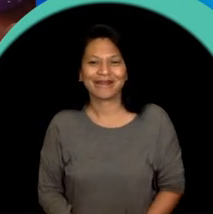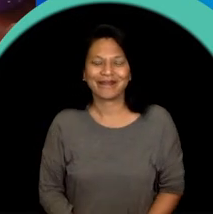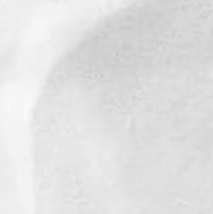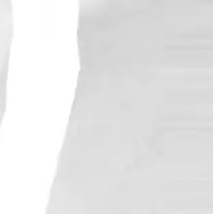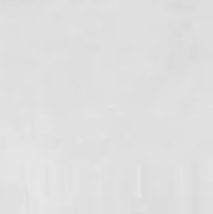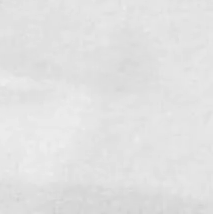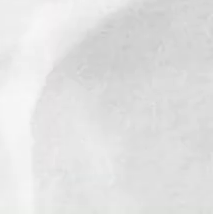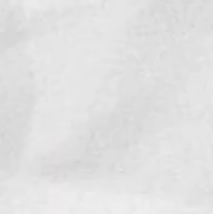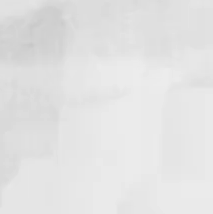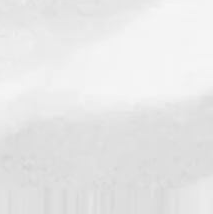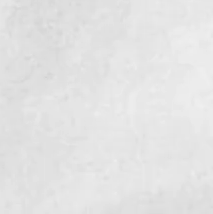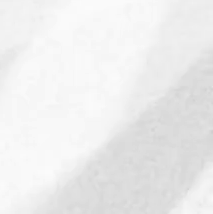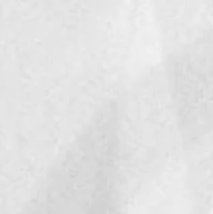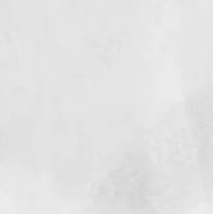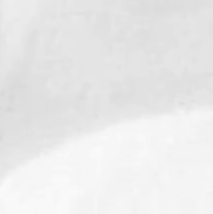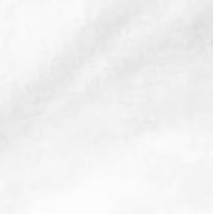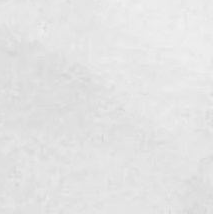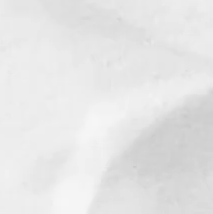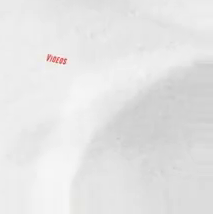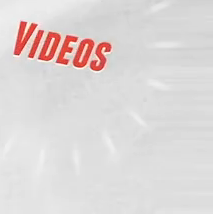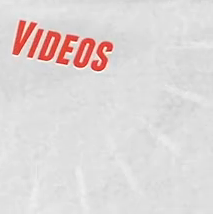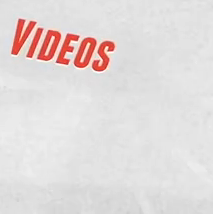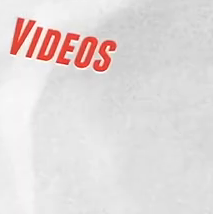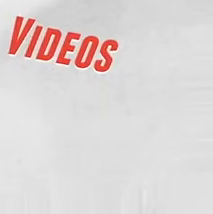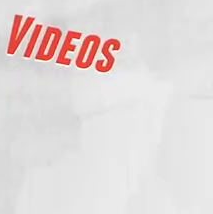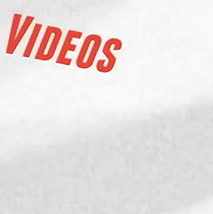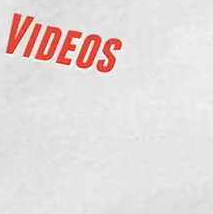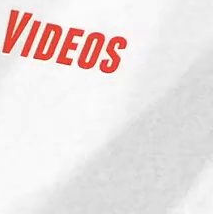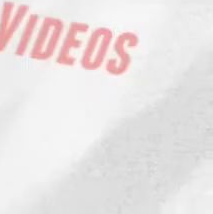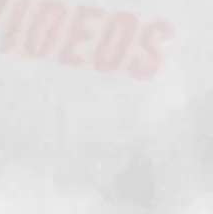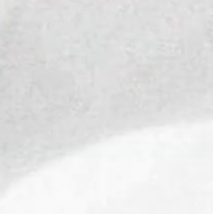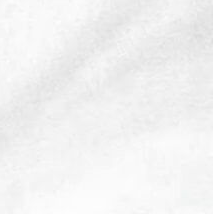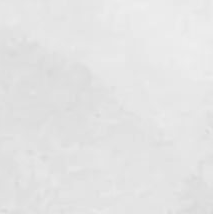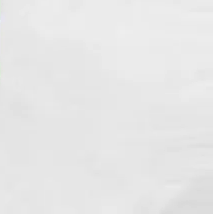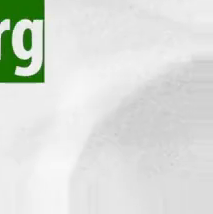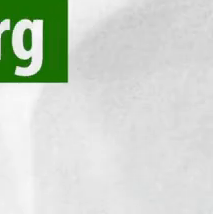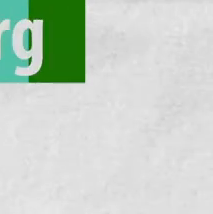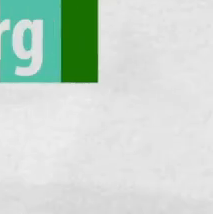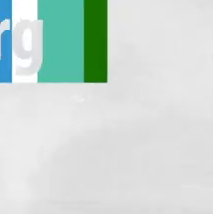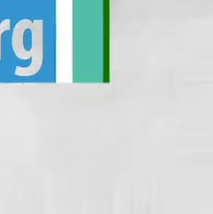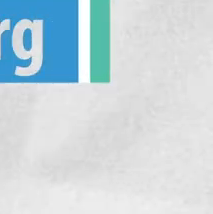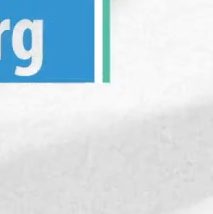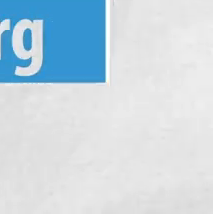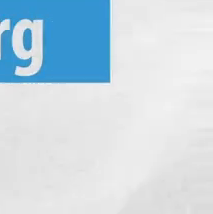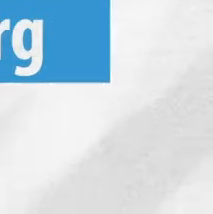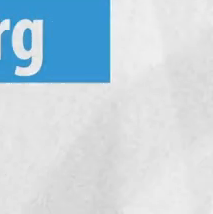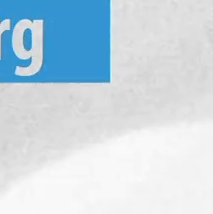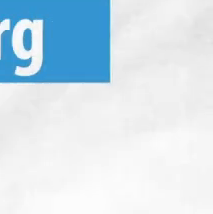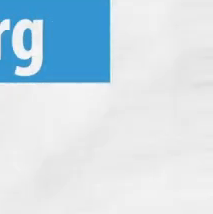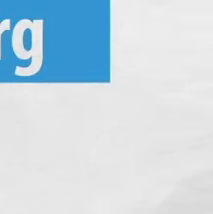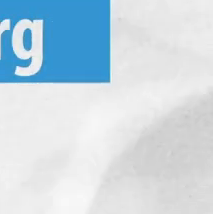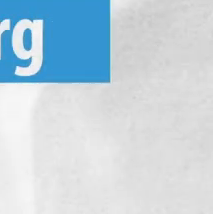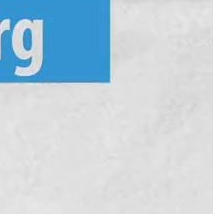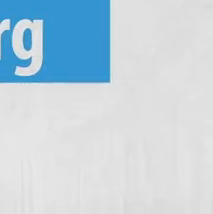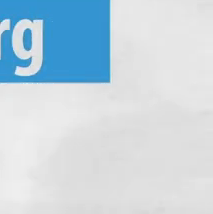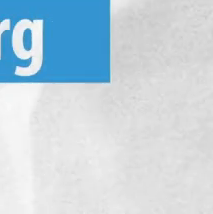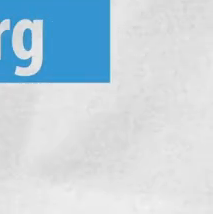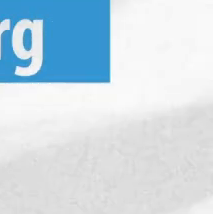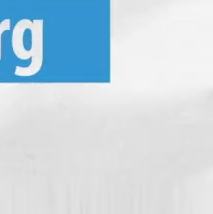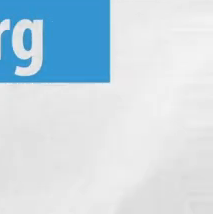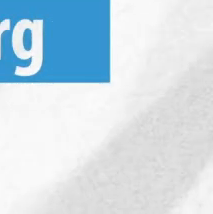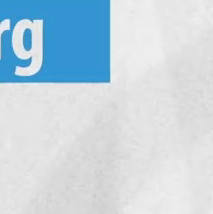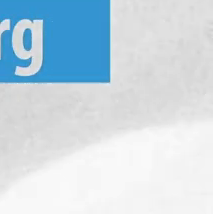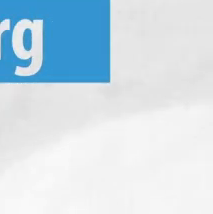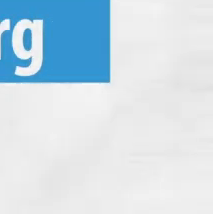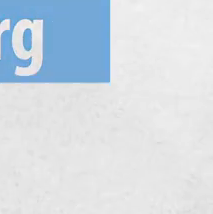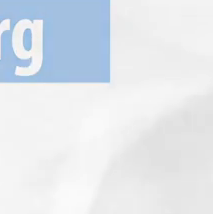smiling. Why not upload your writing, your videos, and your ideas to the Creativity Club on the Telling Tales